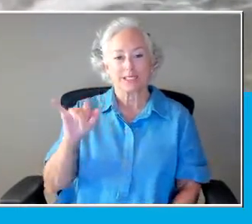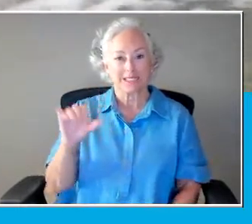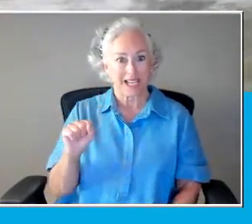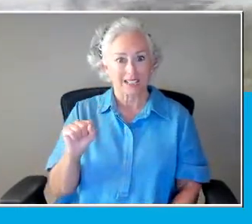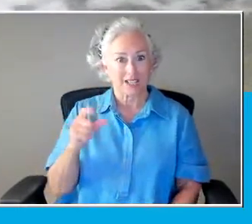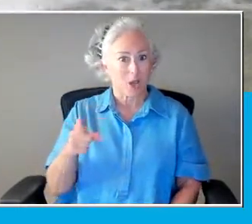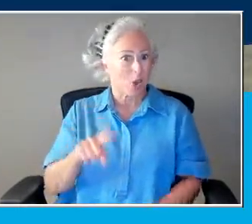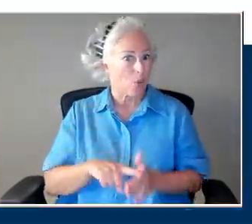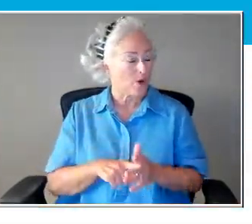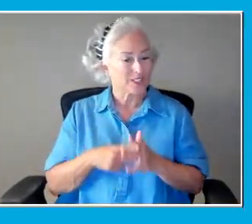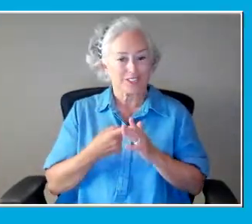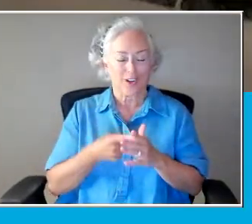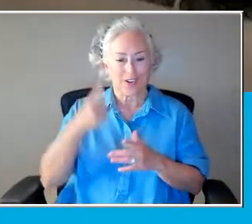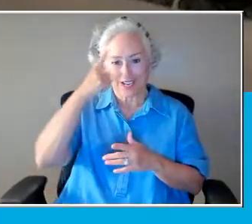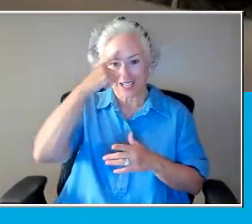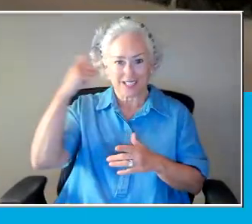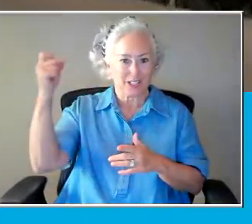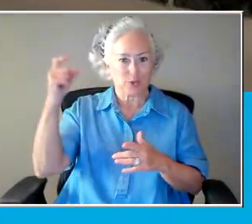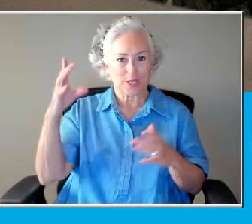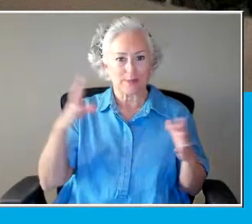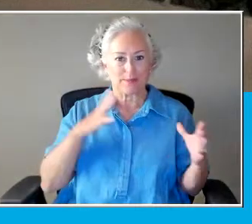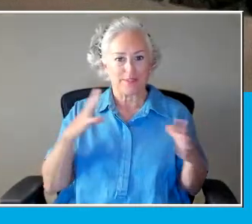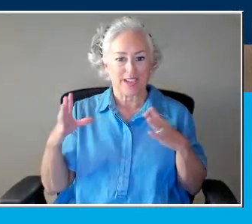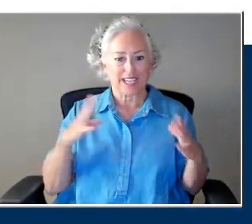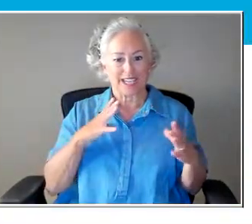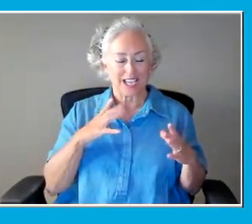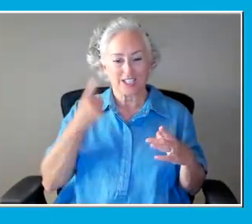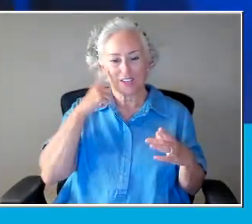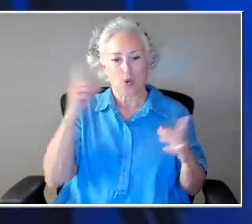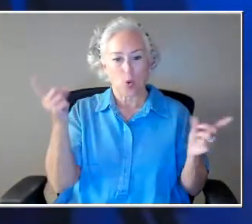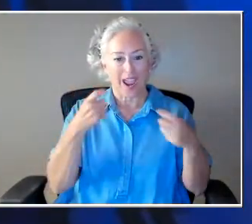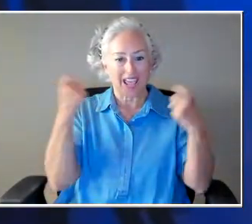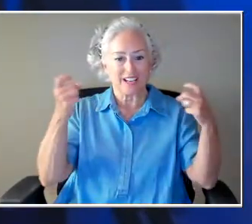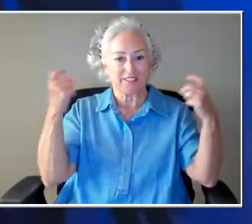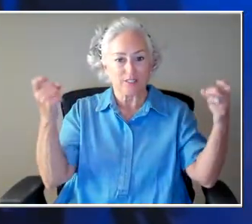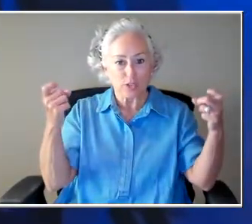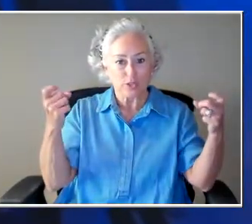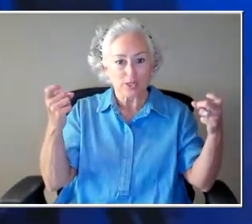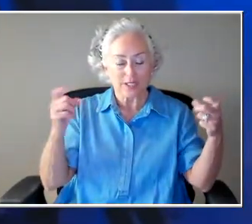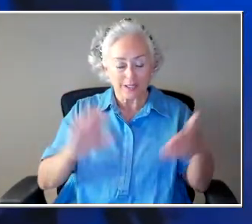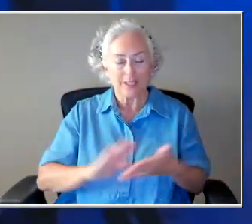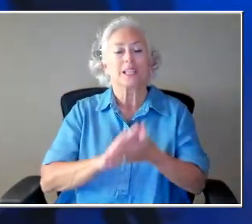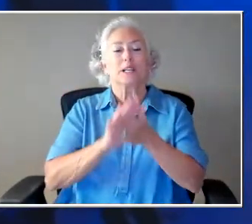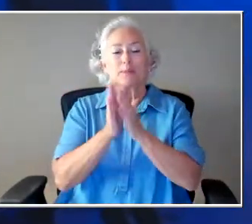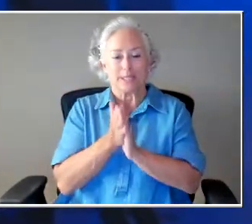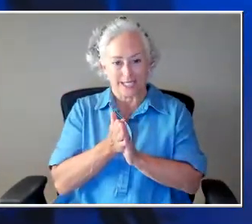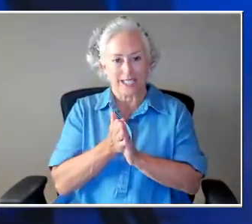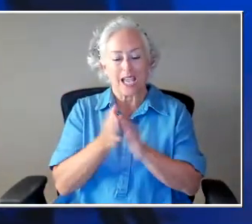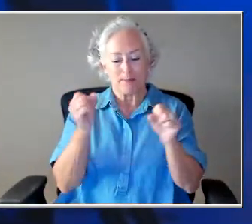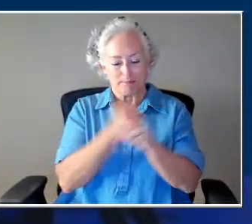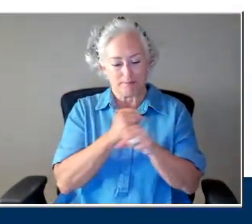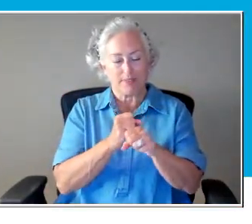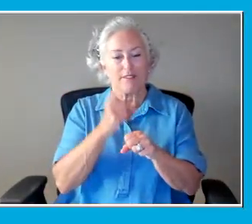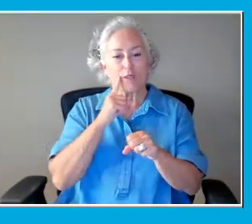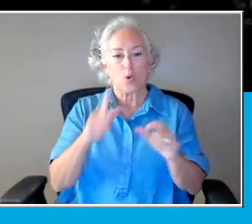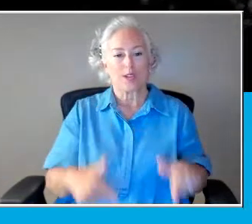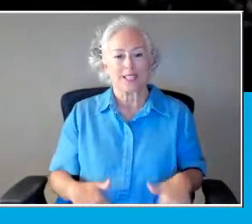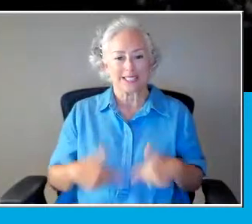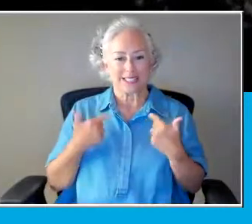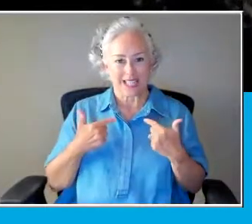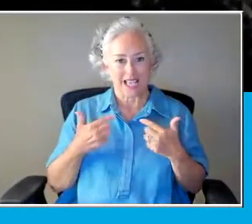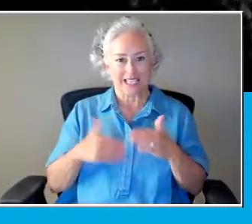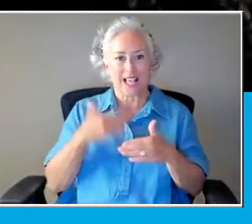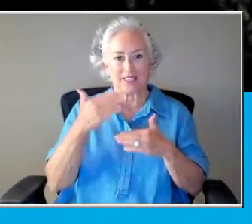David Kimmer's anniversary turned into a fight for his life. I'm Jessica Lovell on the next Open Mics with Dr. Stites, the